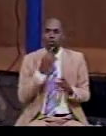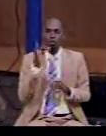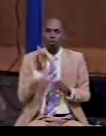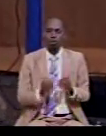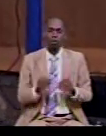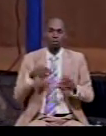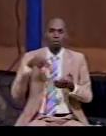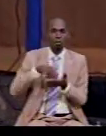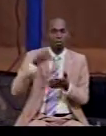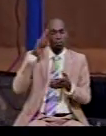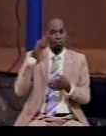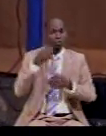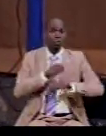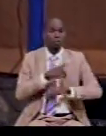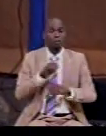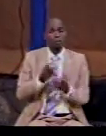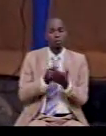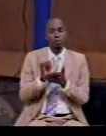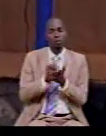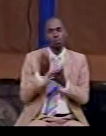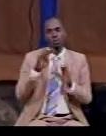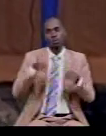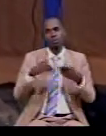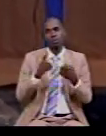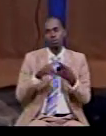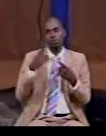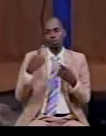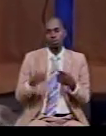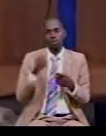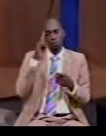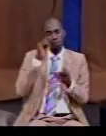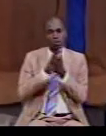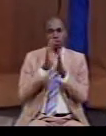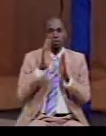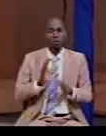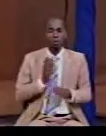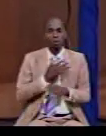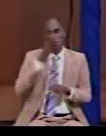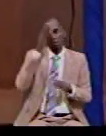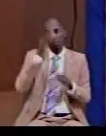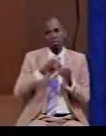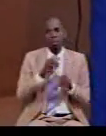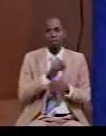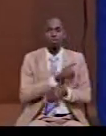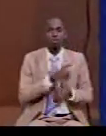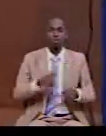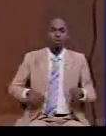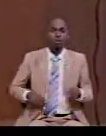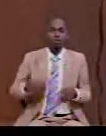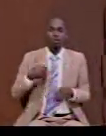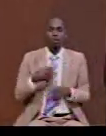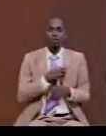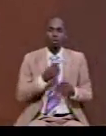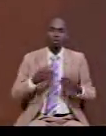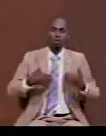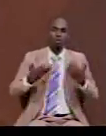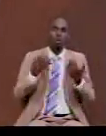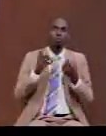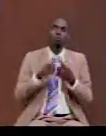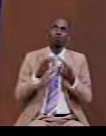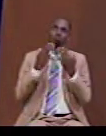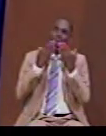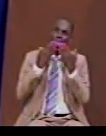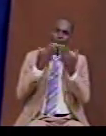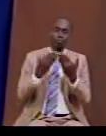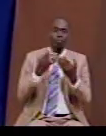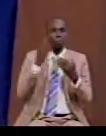Our Father in the Lord, we the youth want to thank you for giving yourself to the Lord. And we are here to